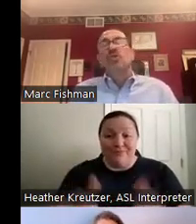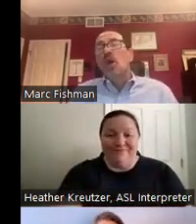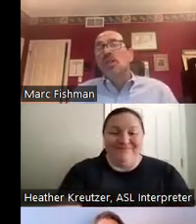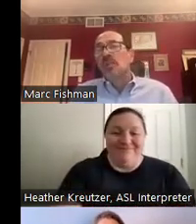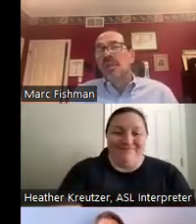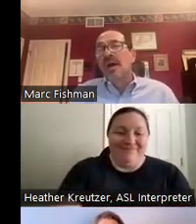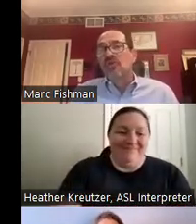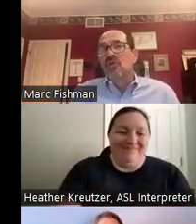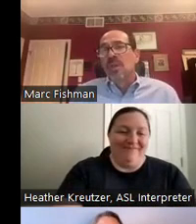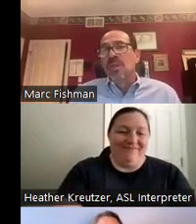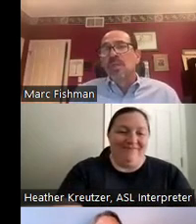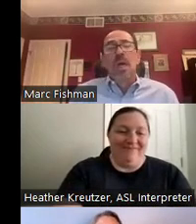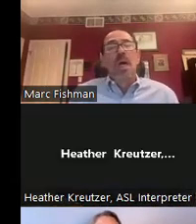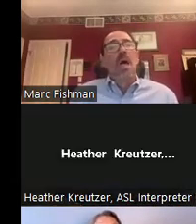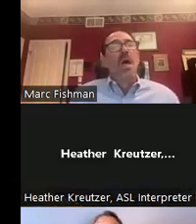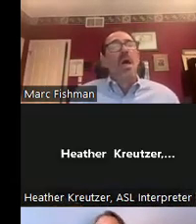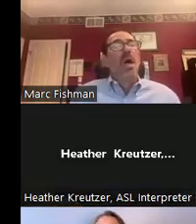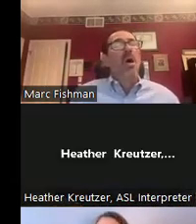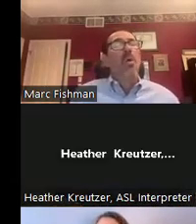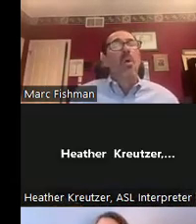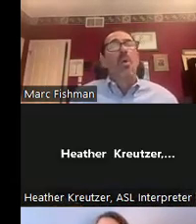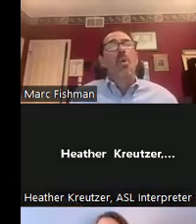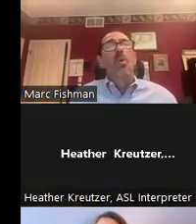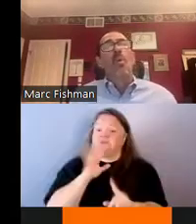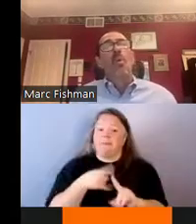So let's talk a little bit about treatment.